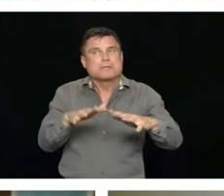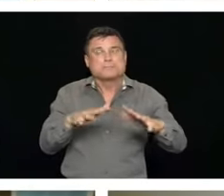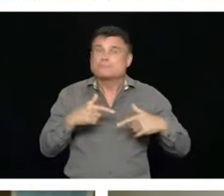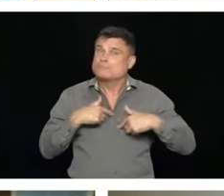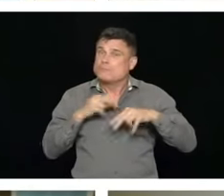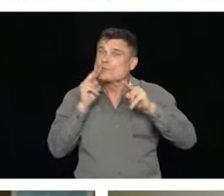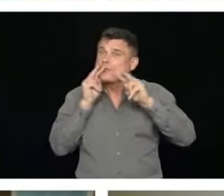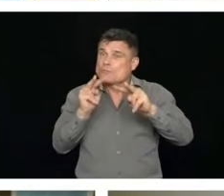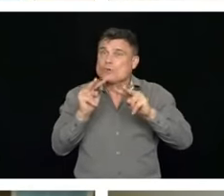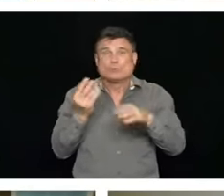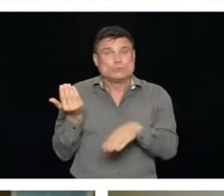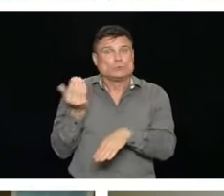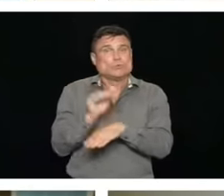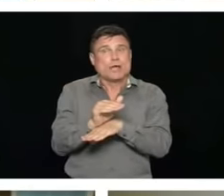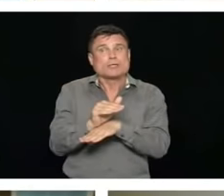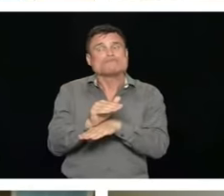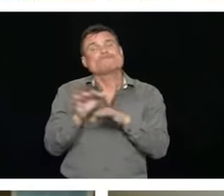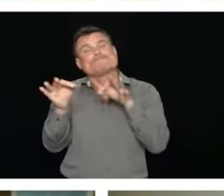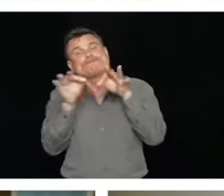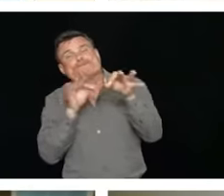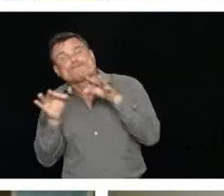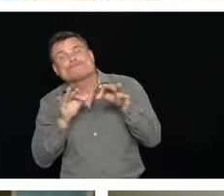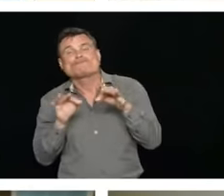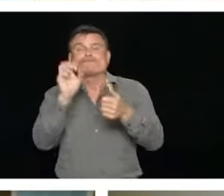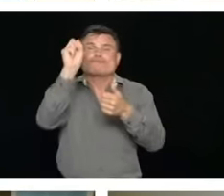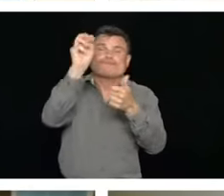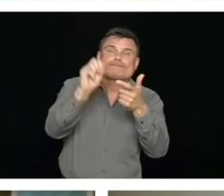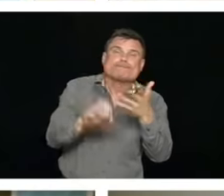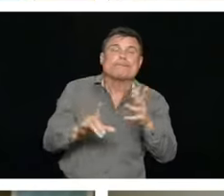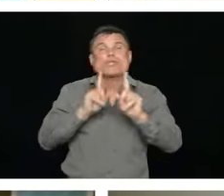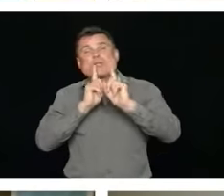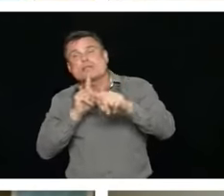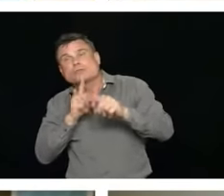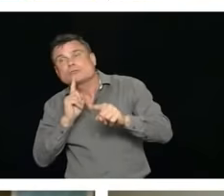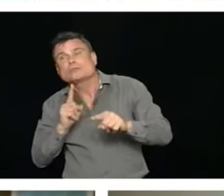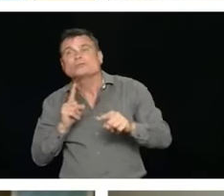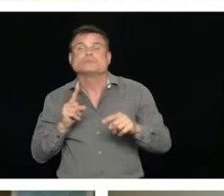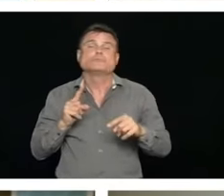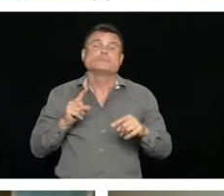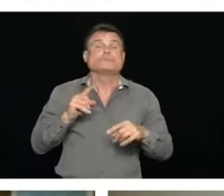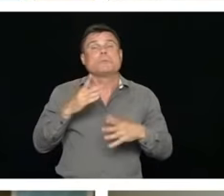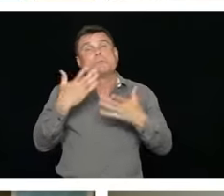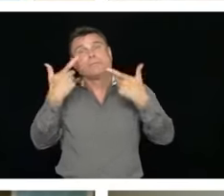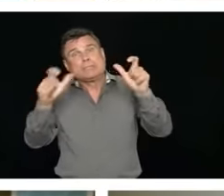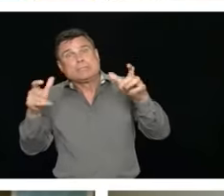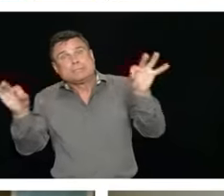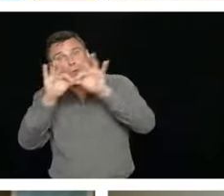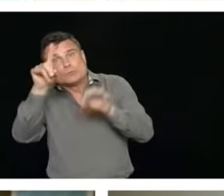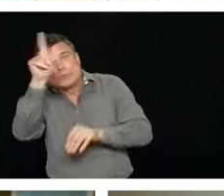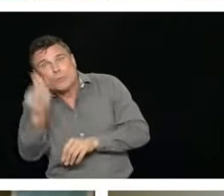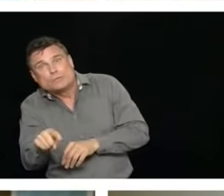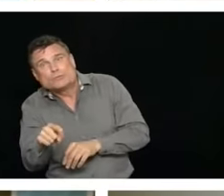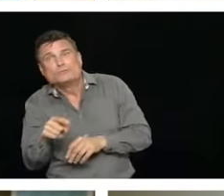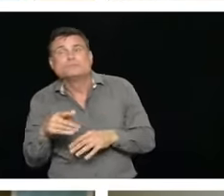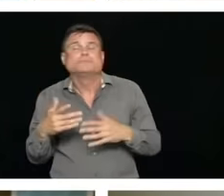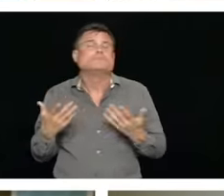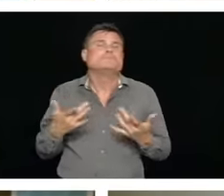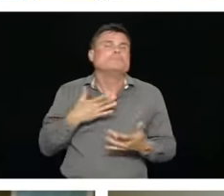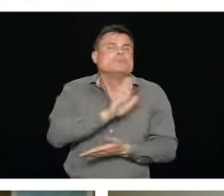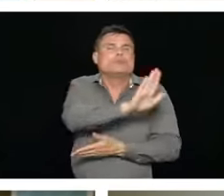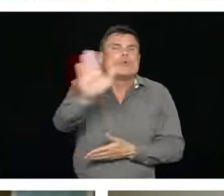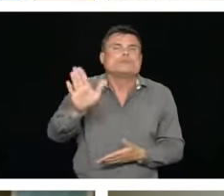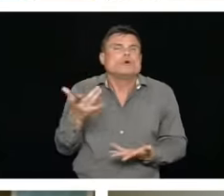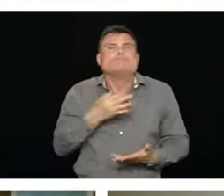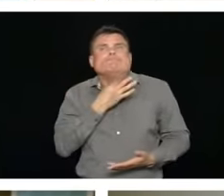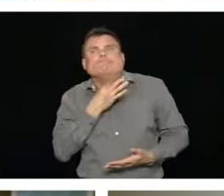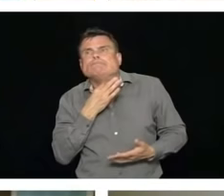big questions that we hear out there about the return to in-class instruction so that people who choose to can feel confident in the steps that are being